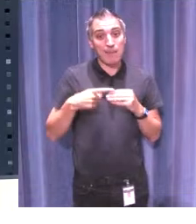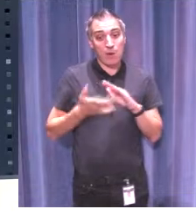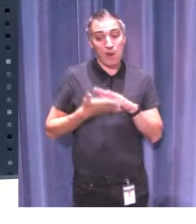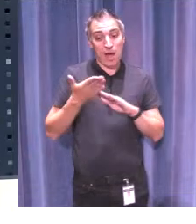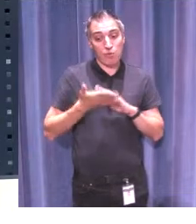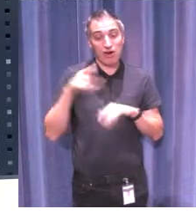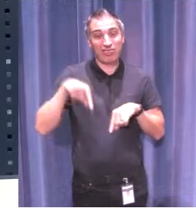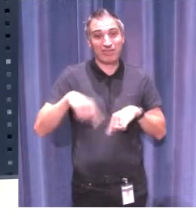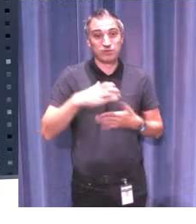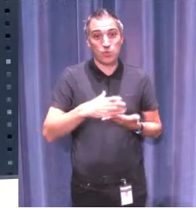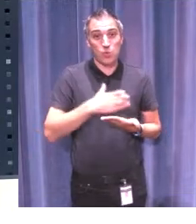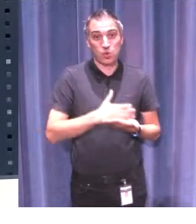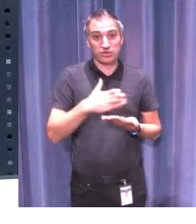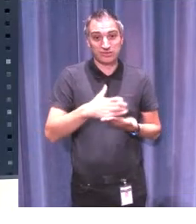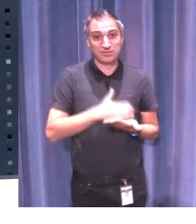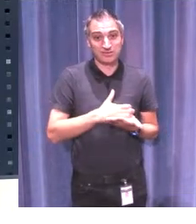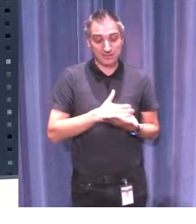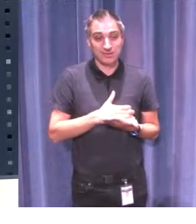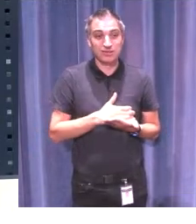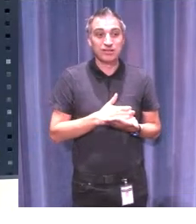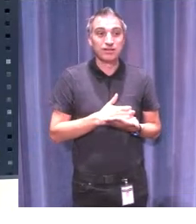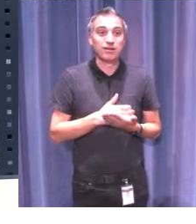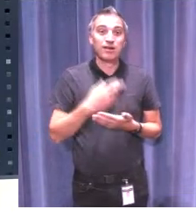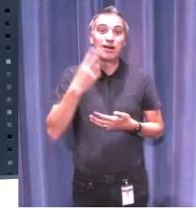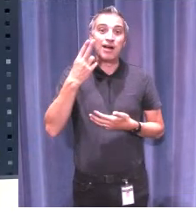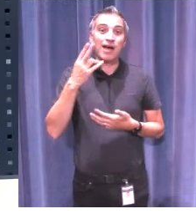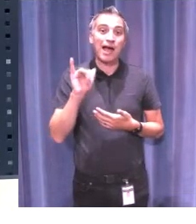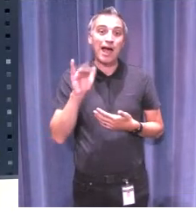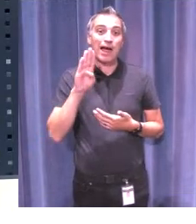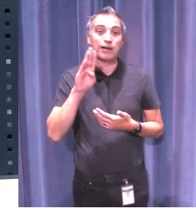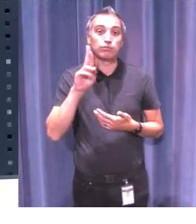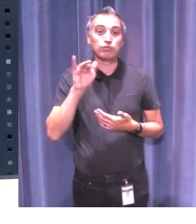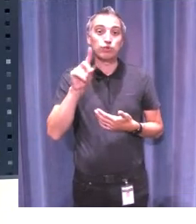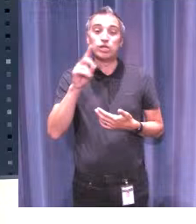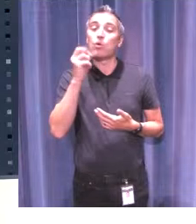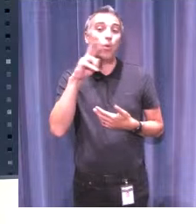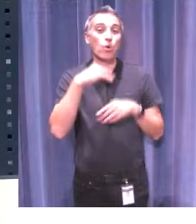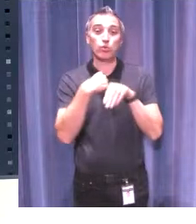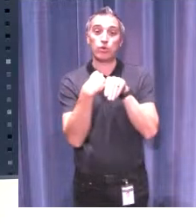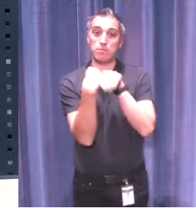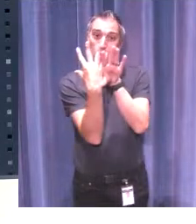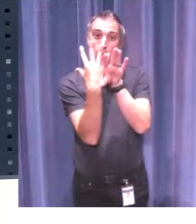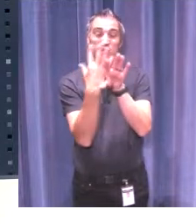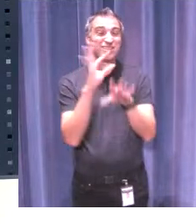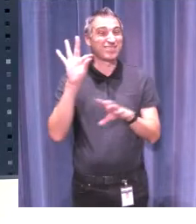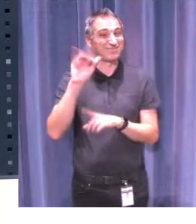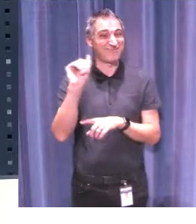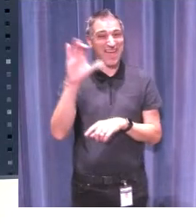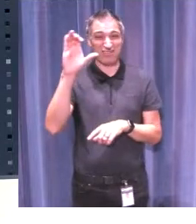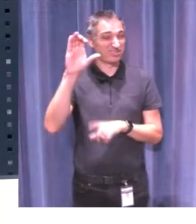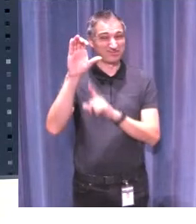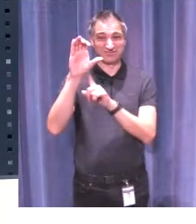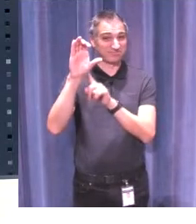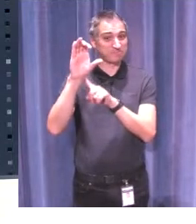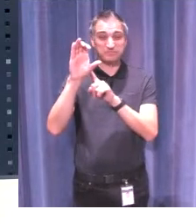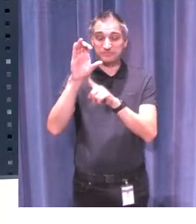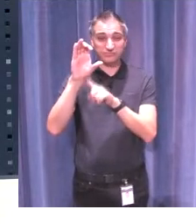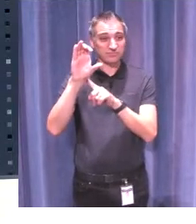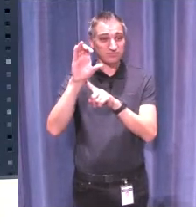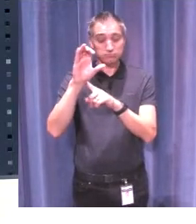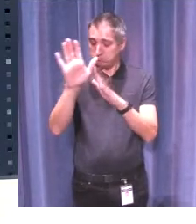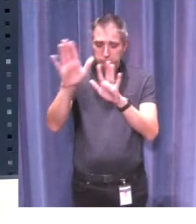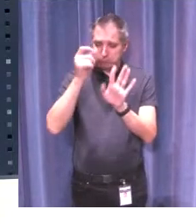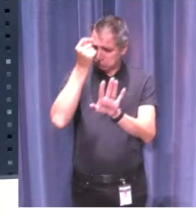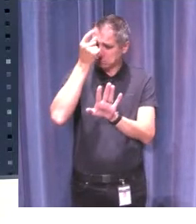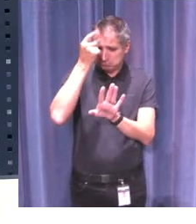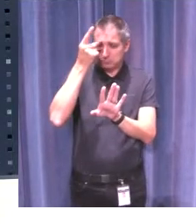these courses hybrid or even remotely when the faculty were very, and rightly